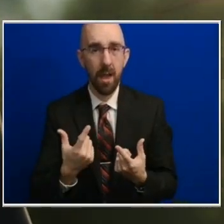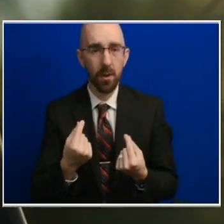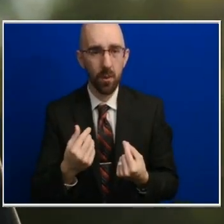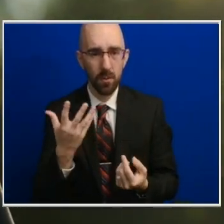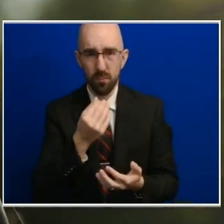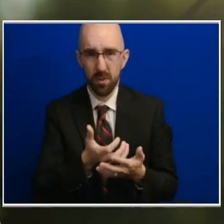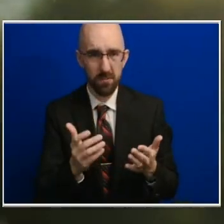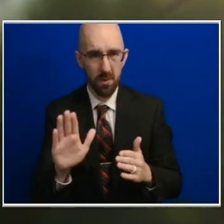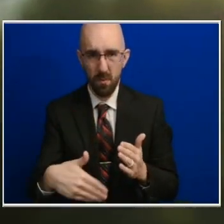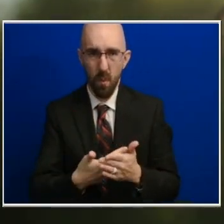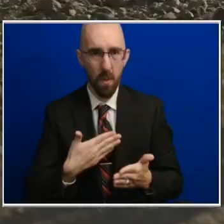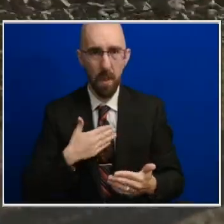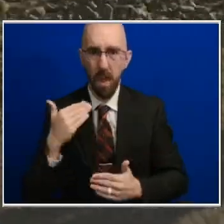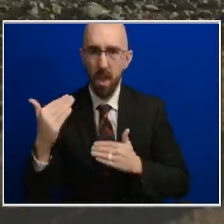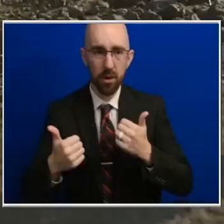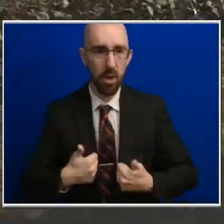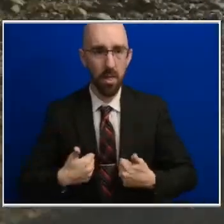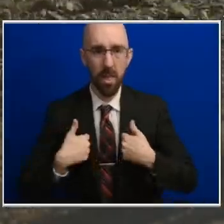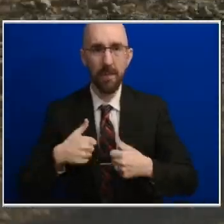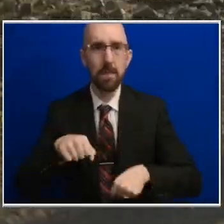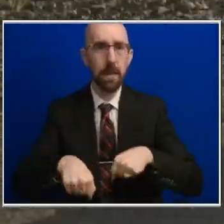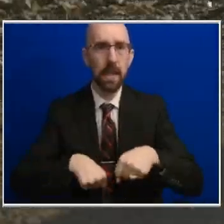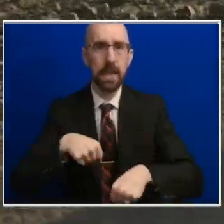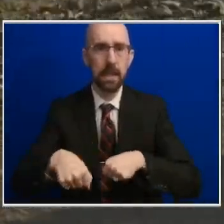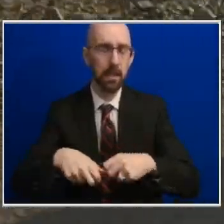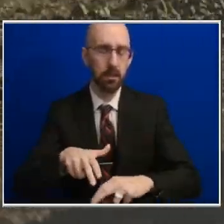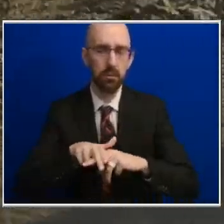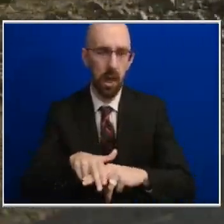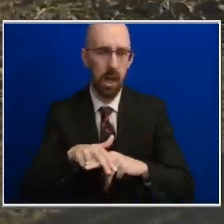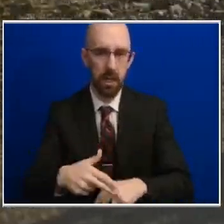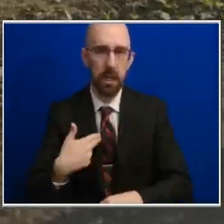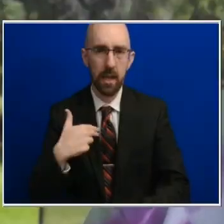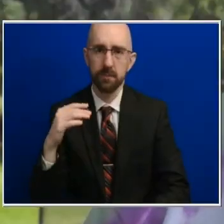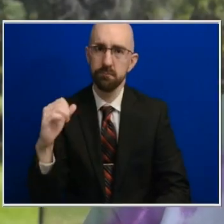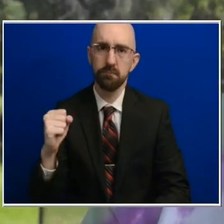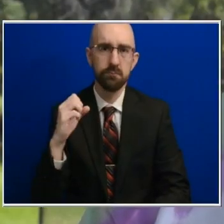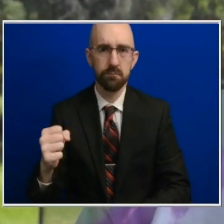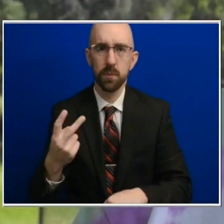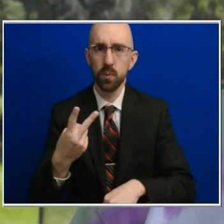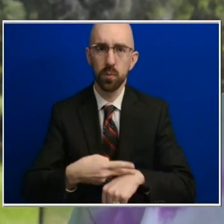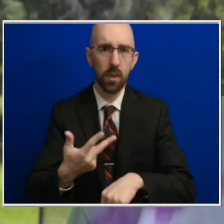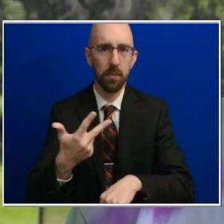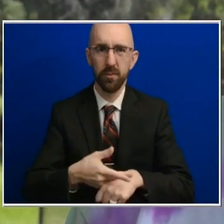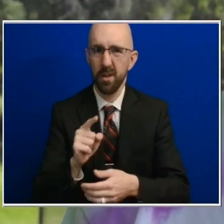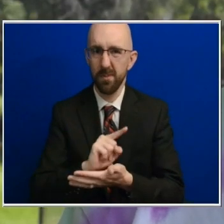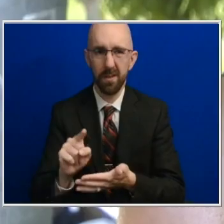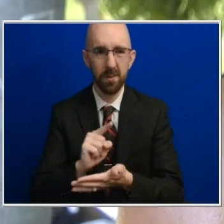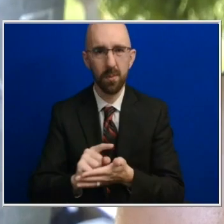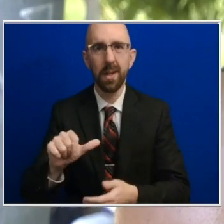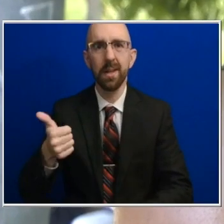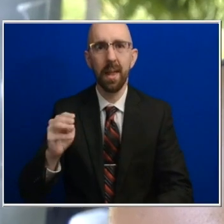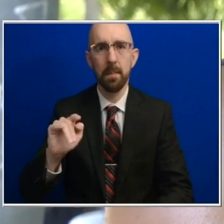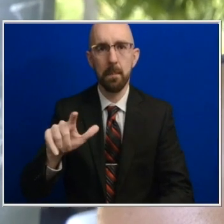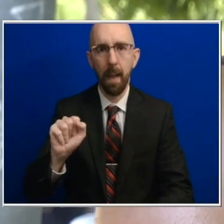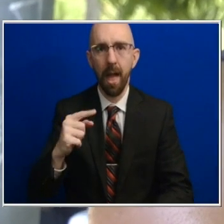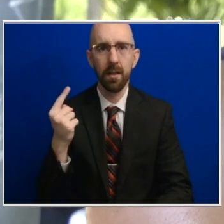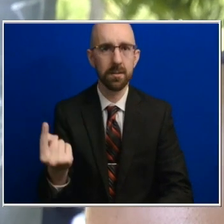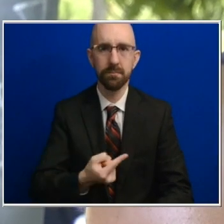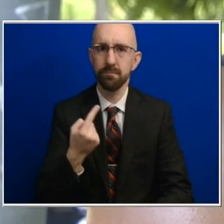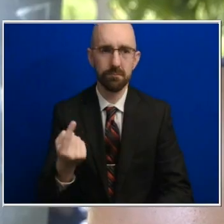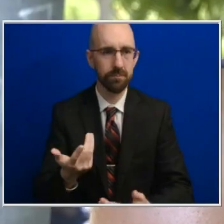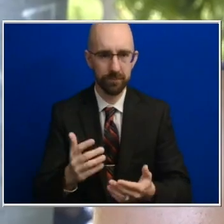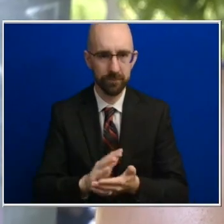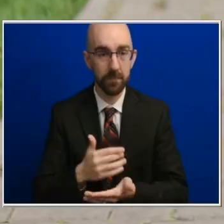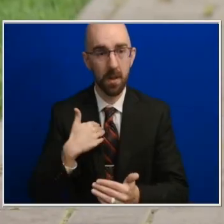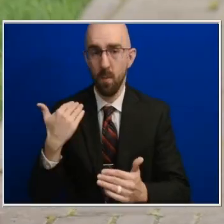life is to bike, and I usually get out 2 or 3 times a week and do a 10-mile circuit each time. I walk up here, I come up here to